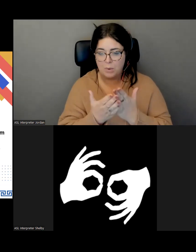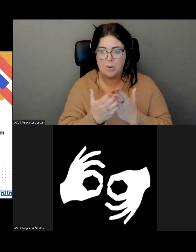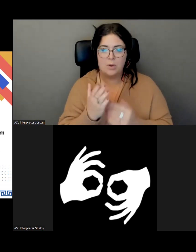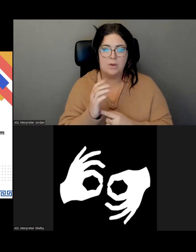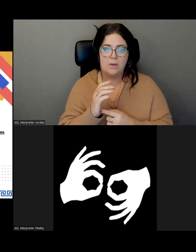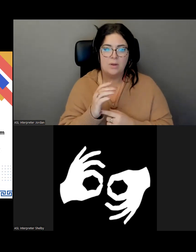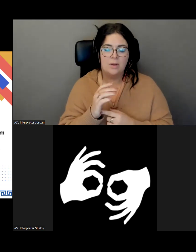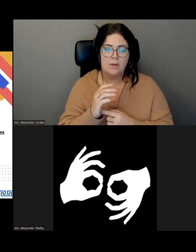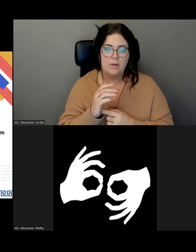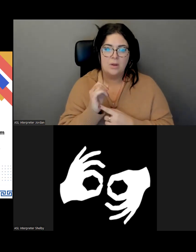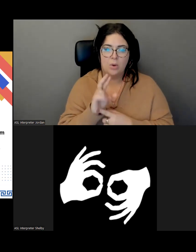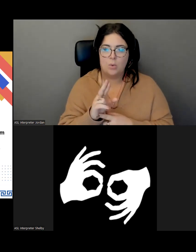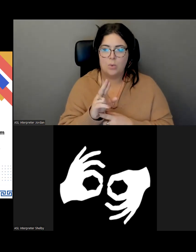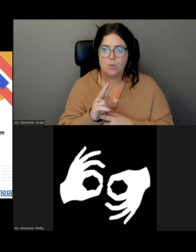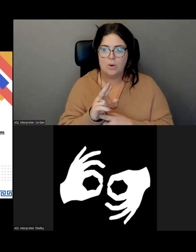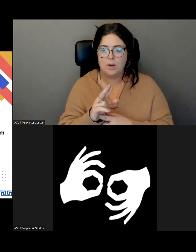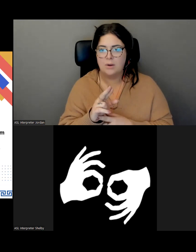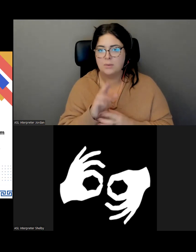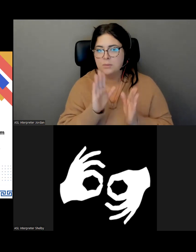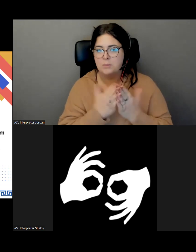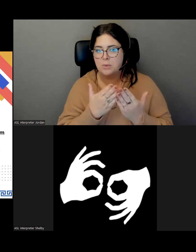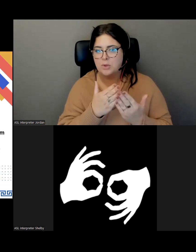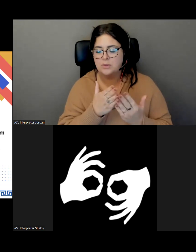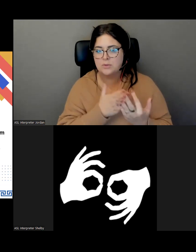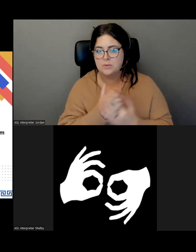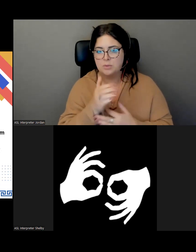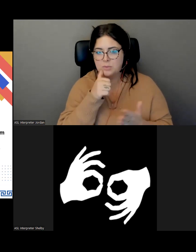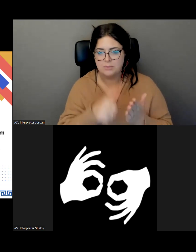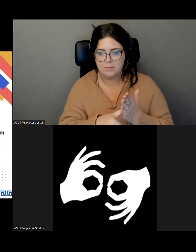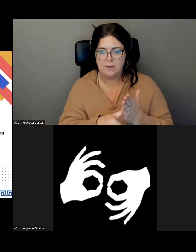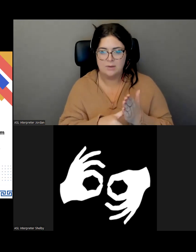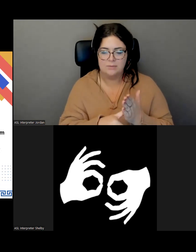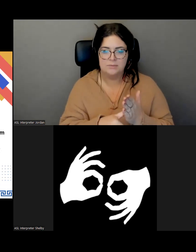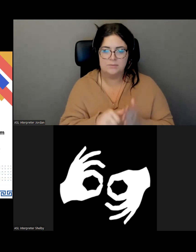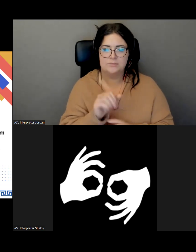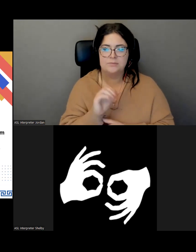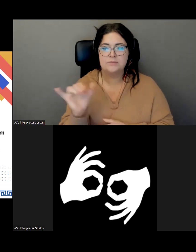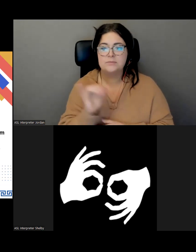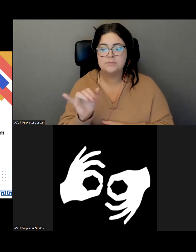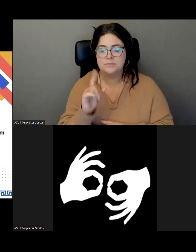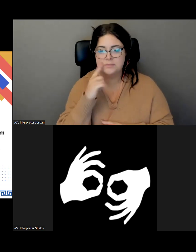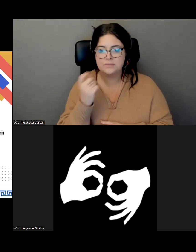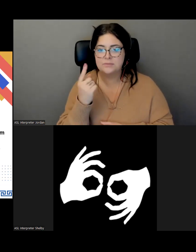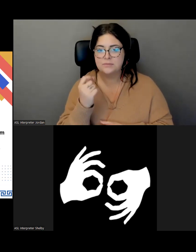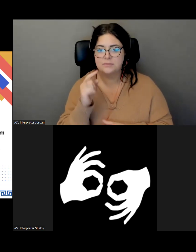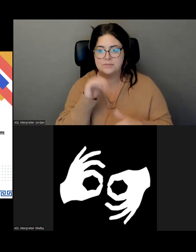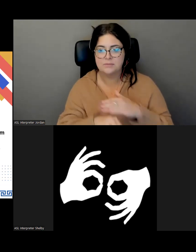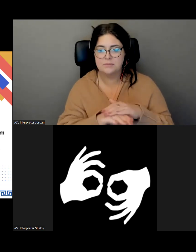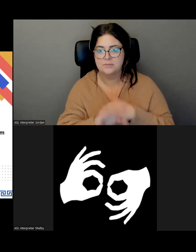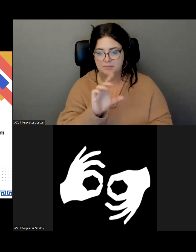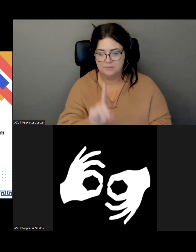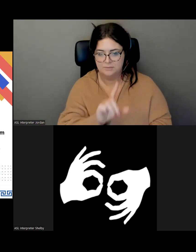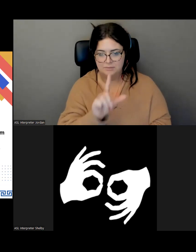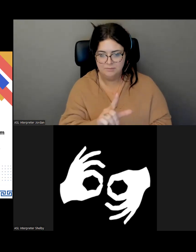holds and or by books by mail service that we offer. And you will also be able to access the digital